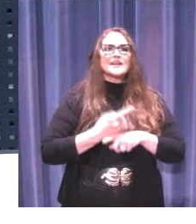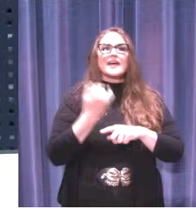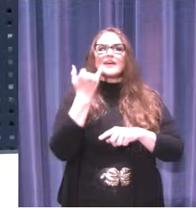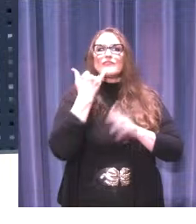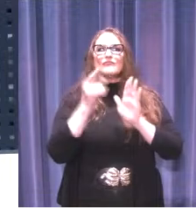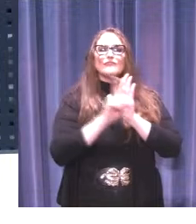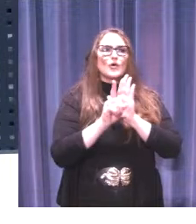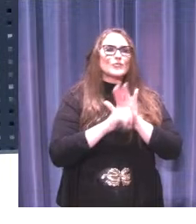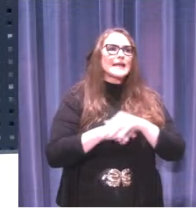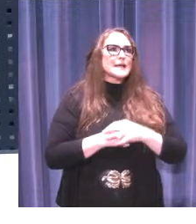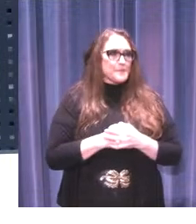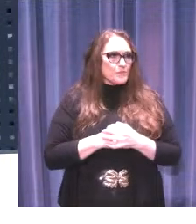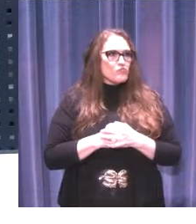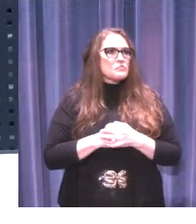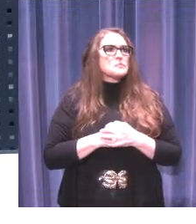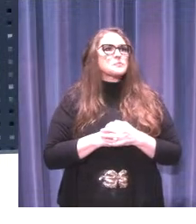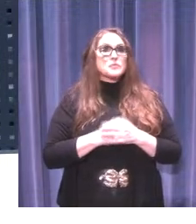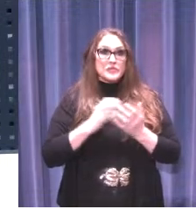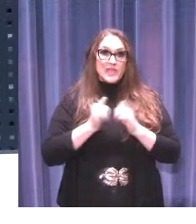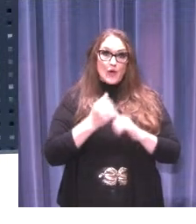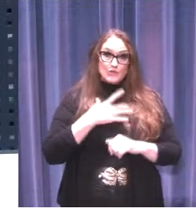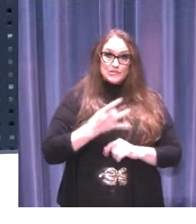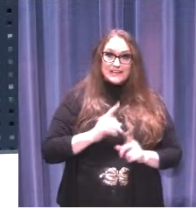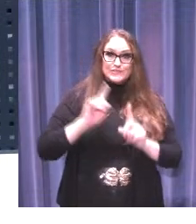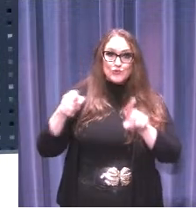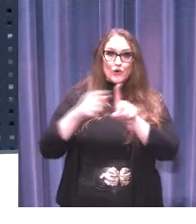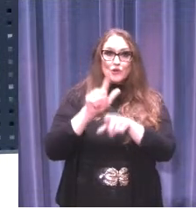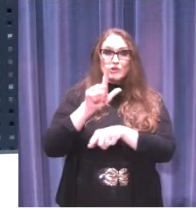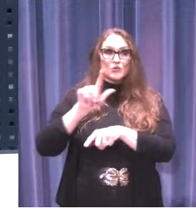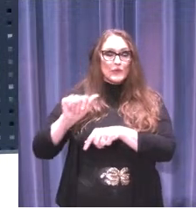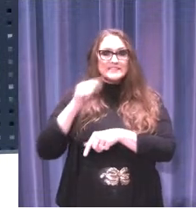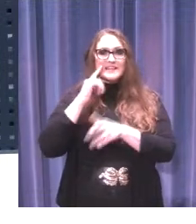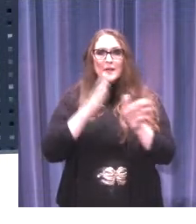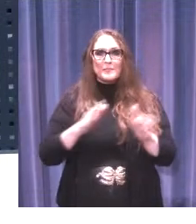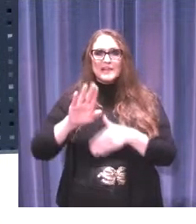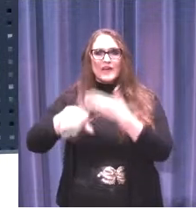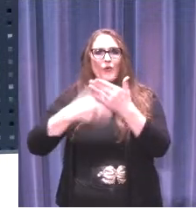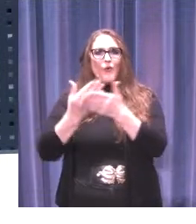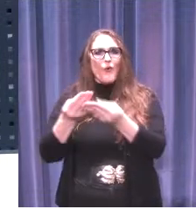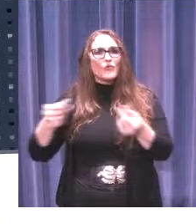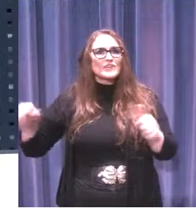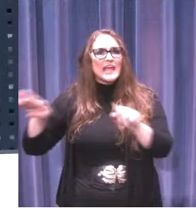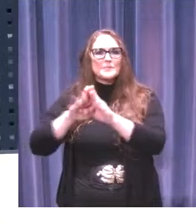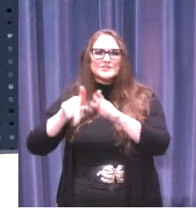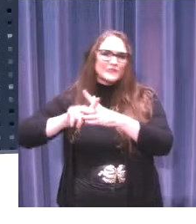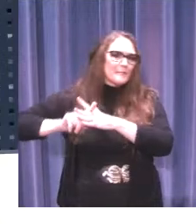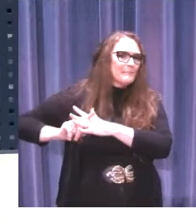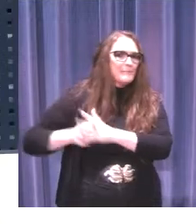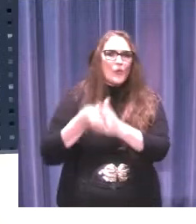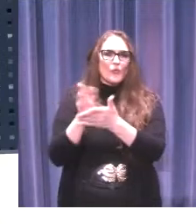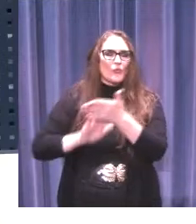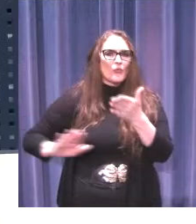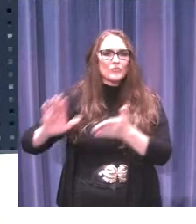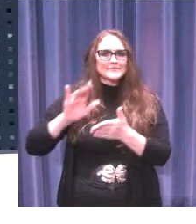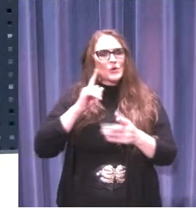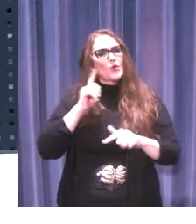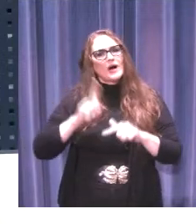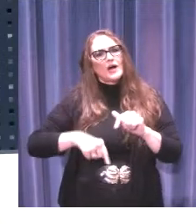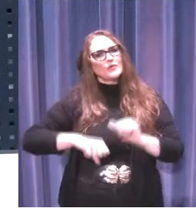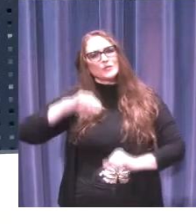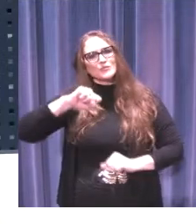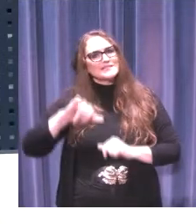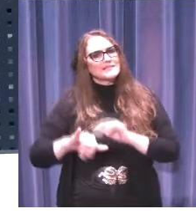and how would you like to go to Louisiana and plant a whole campus from scratch? I couldn't resist